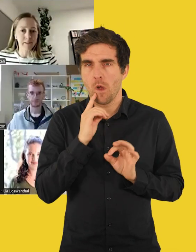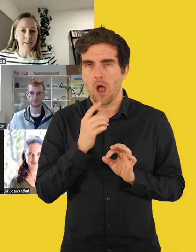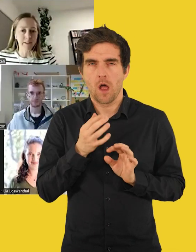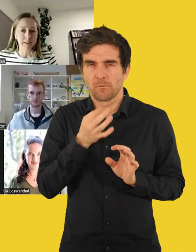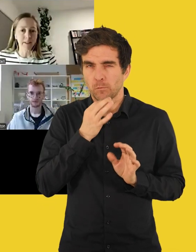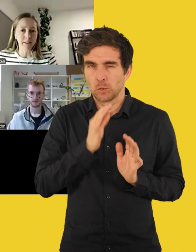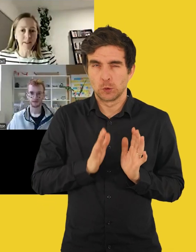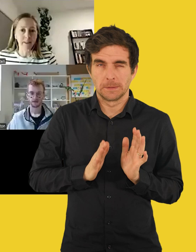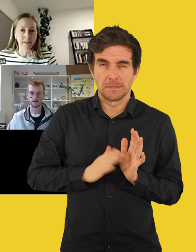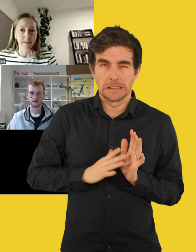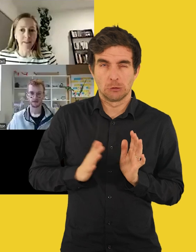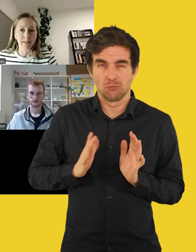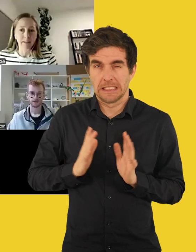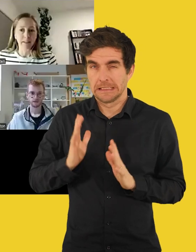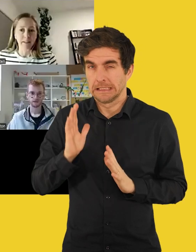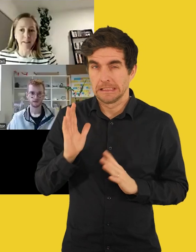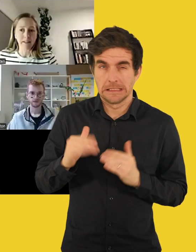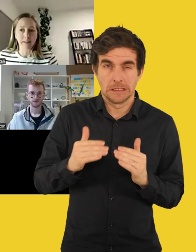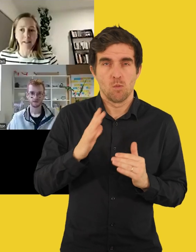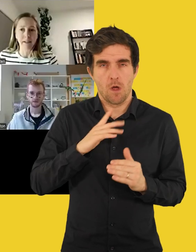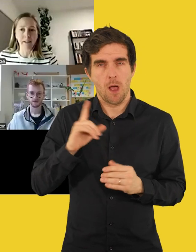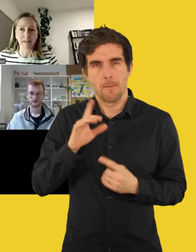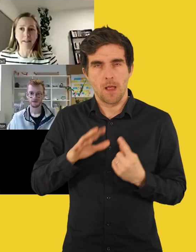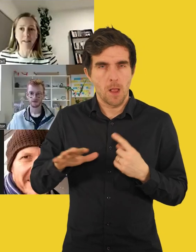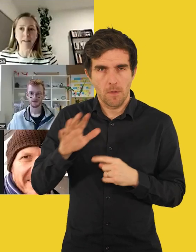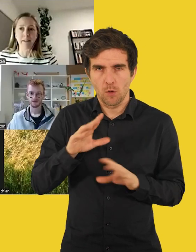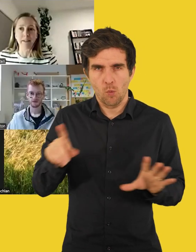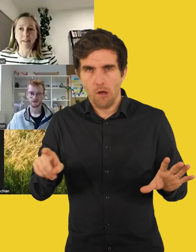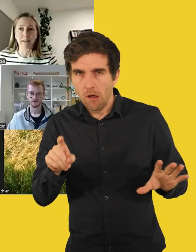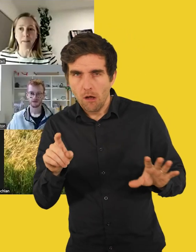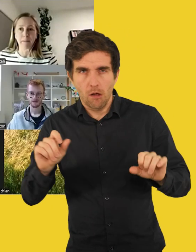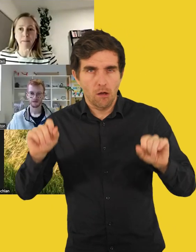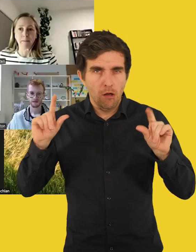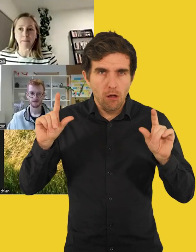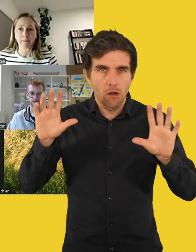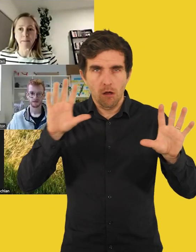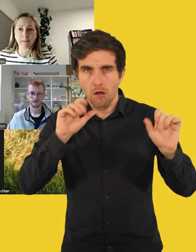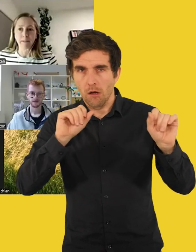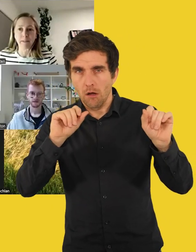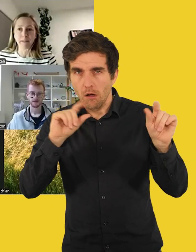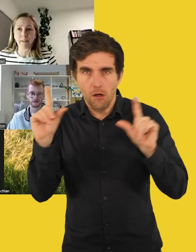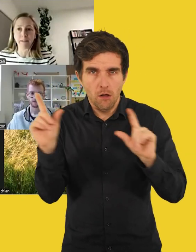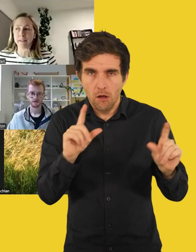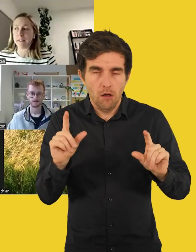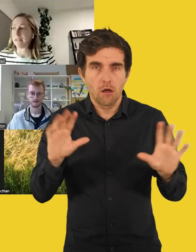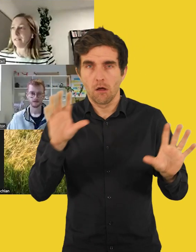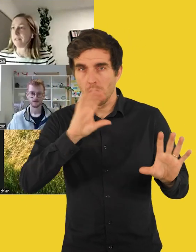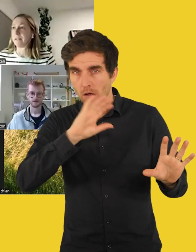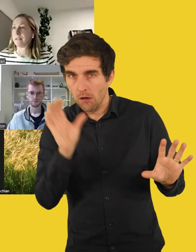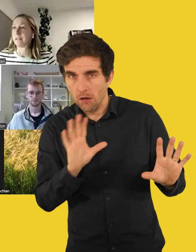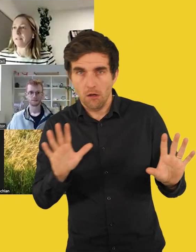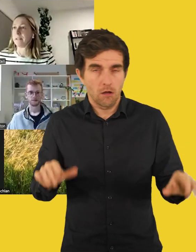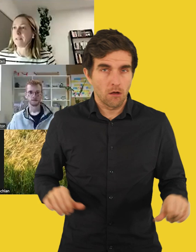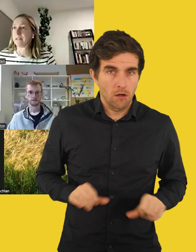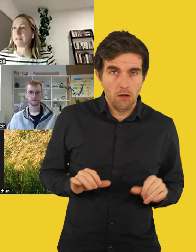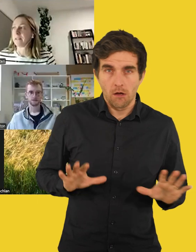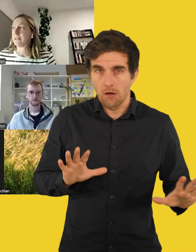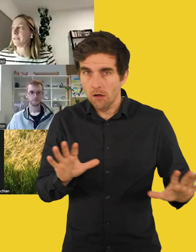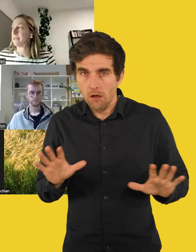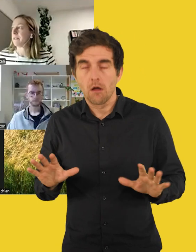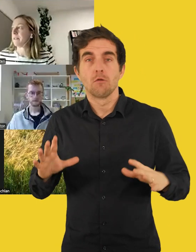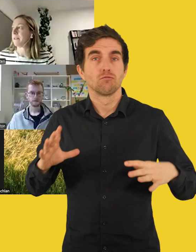to have a few more moments to allow people to find their way into this room from